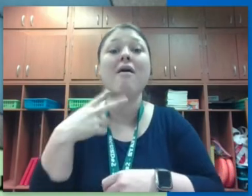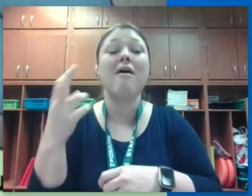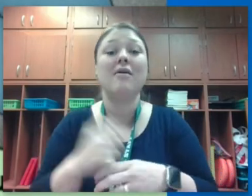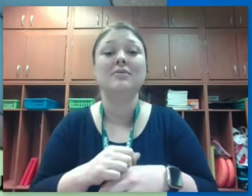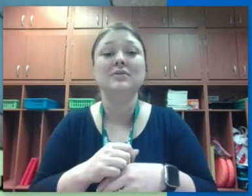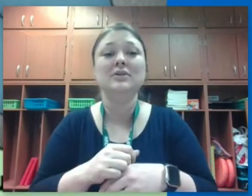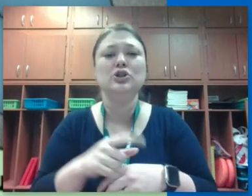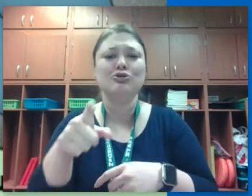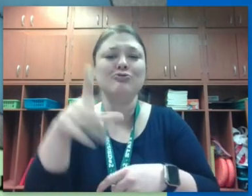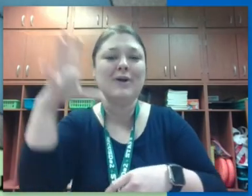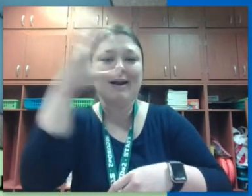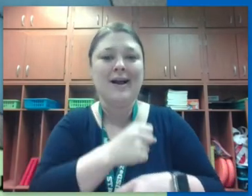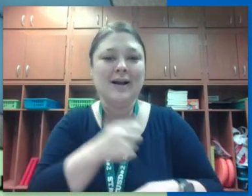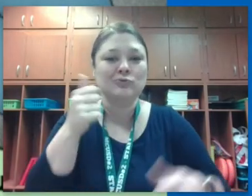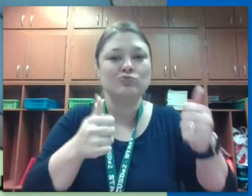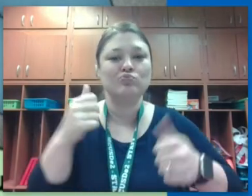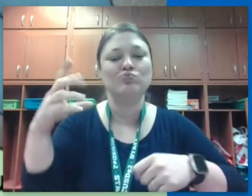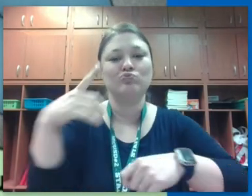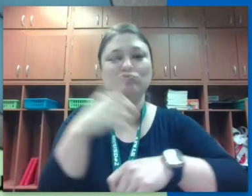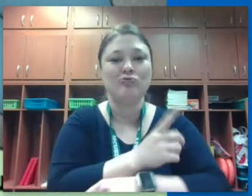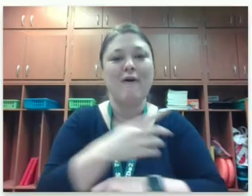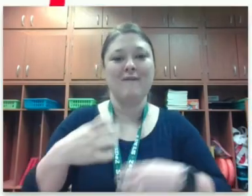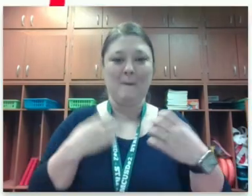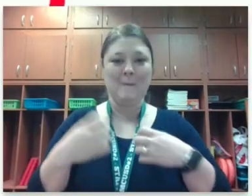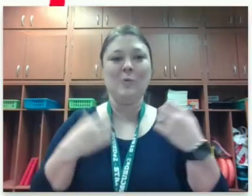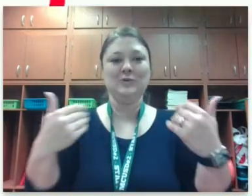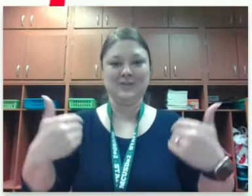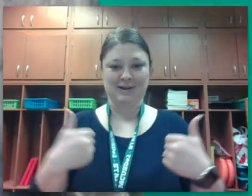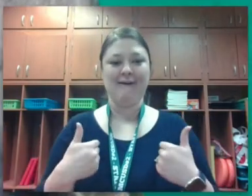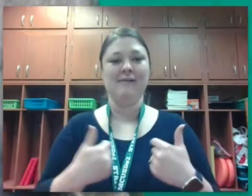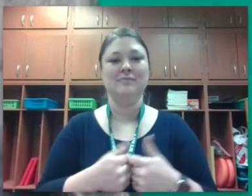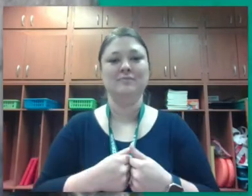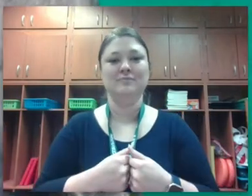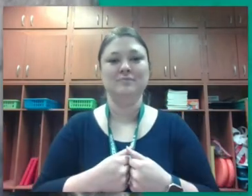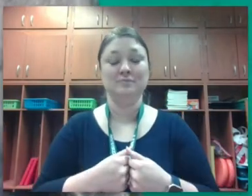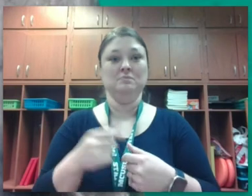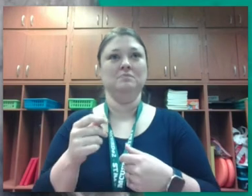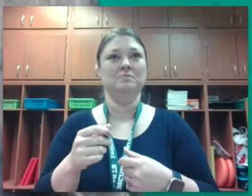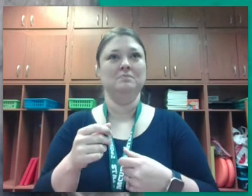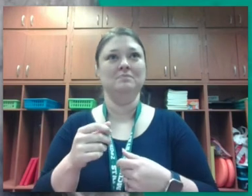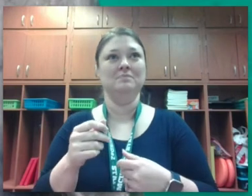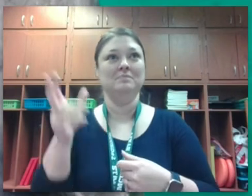the dolphin is having were